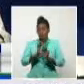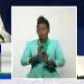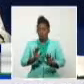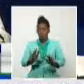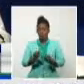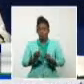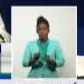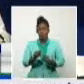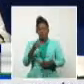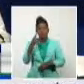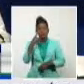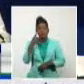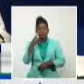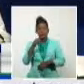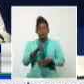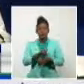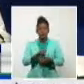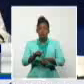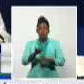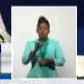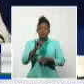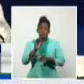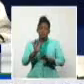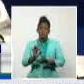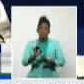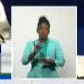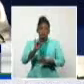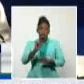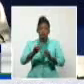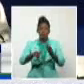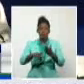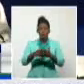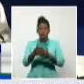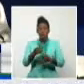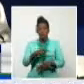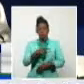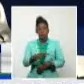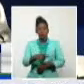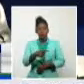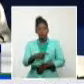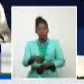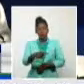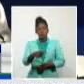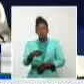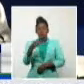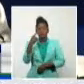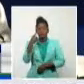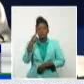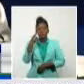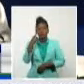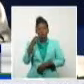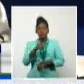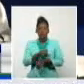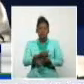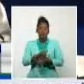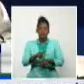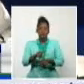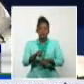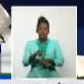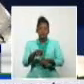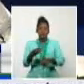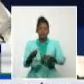por sexto día how the curve consecutivo is being flattened. Let me give you the data of the discharges